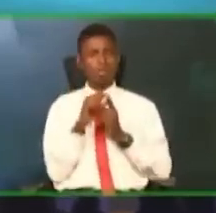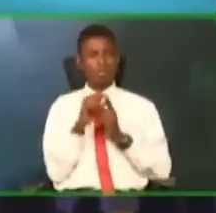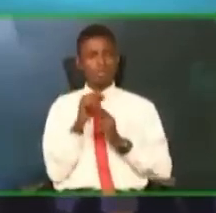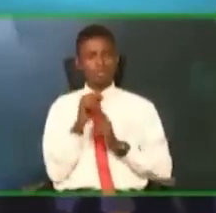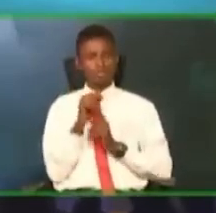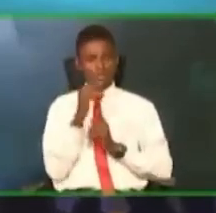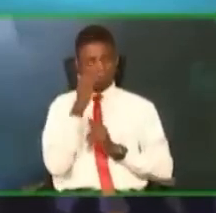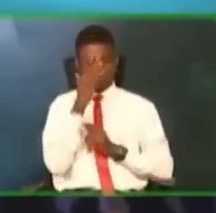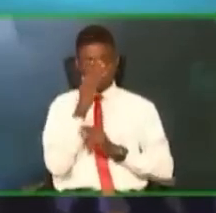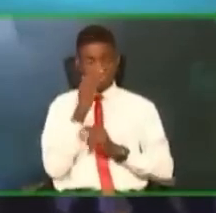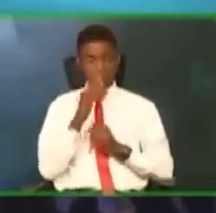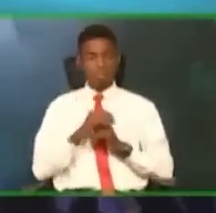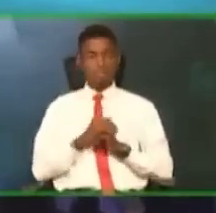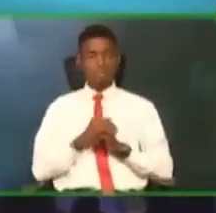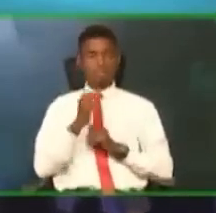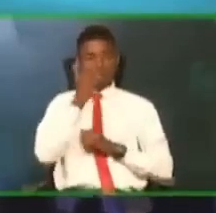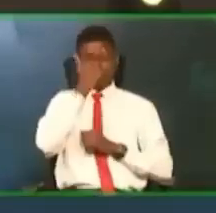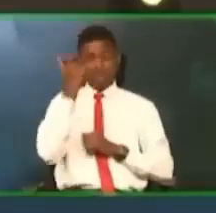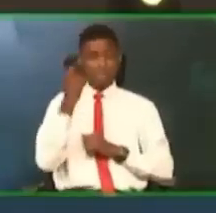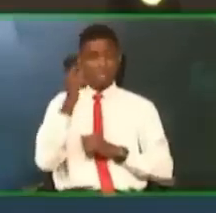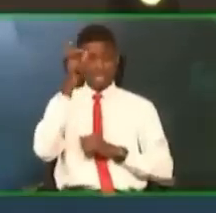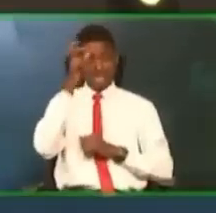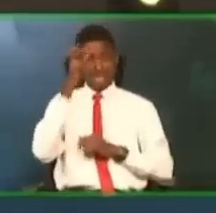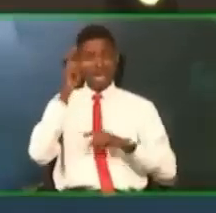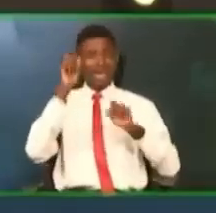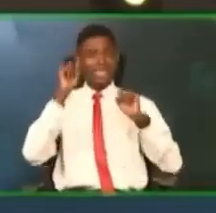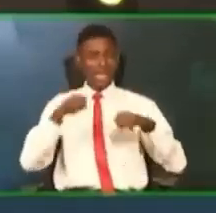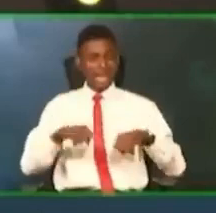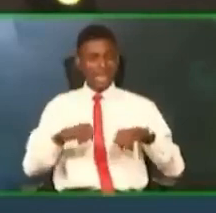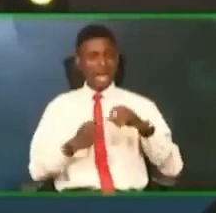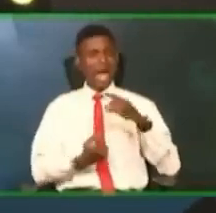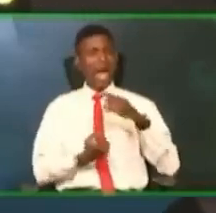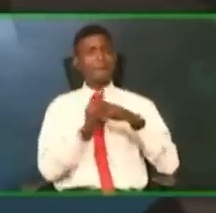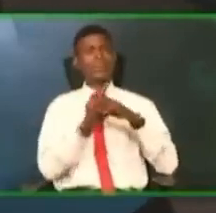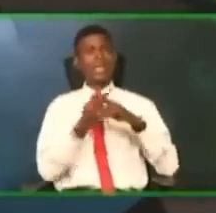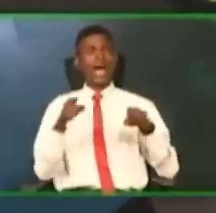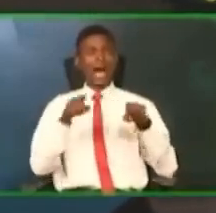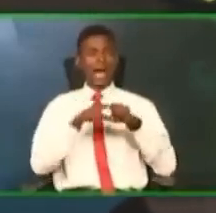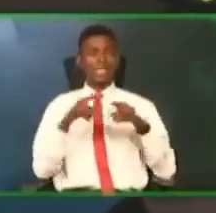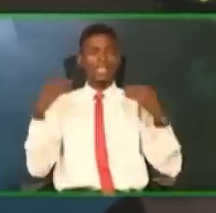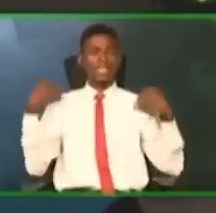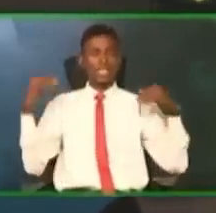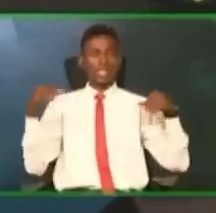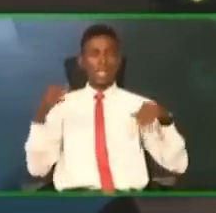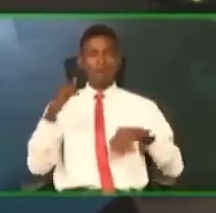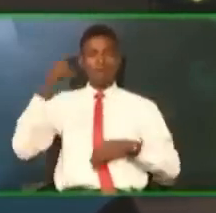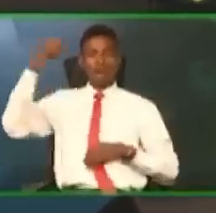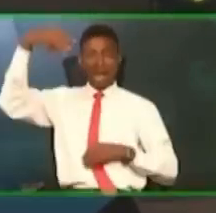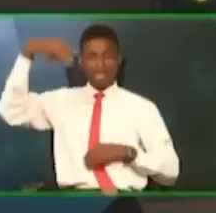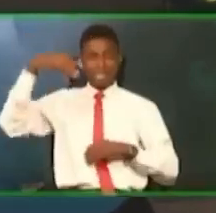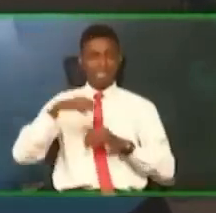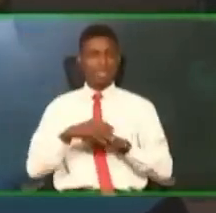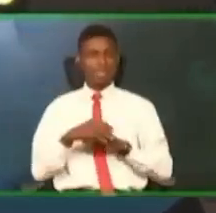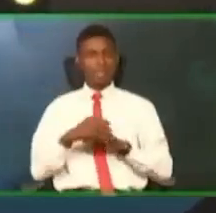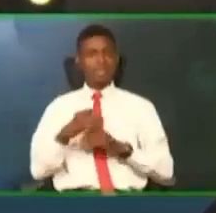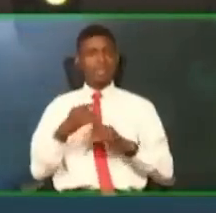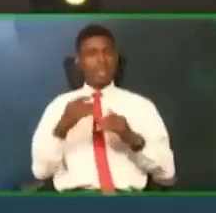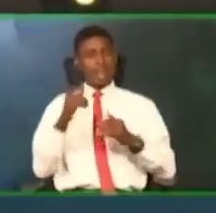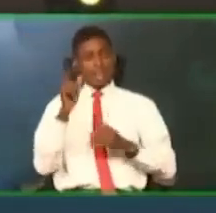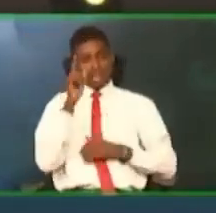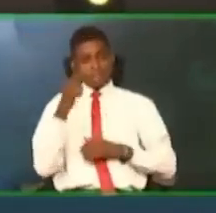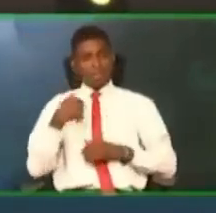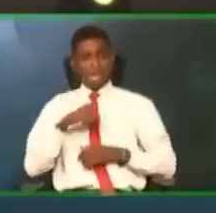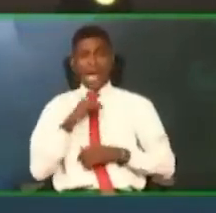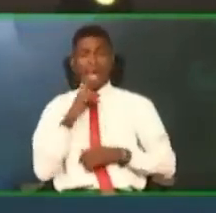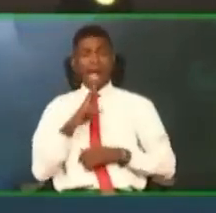Because Satan can appear as an angel of light. Listen, we are living in very